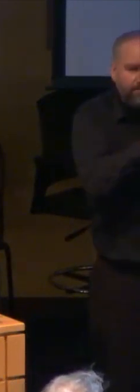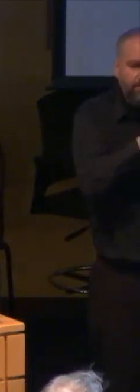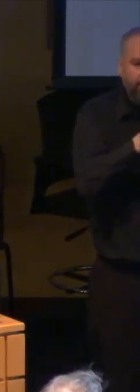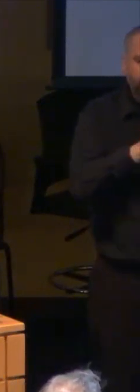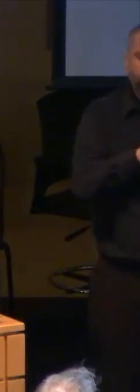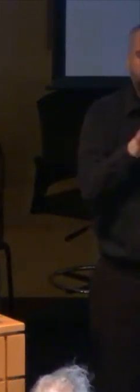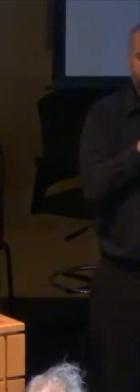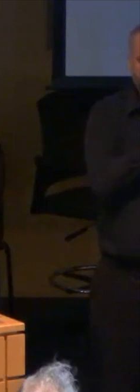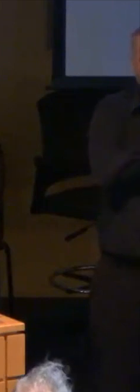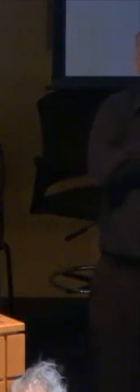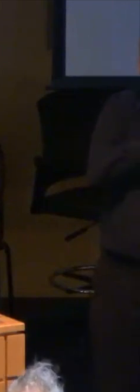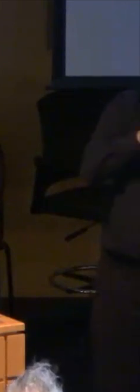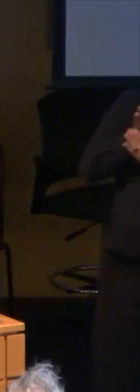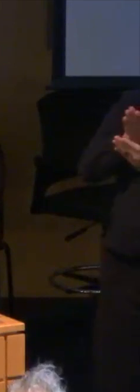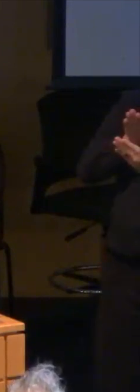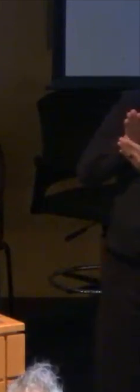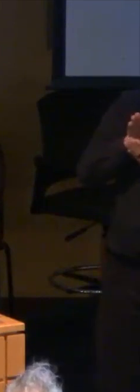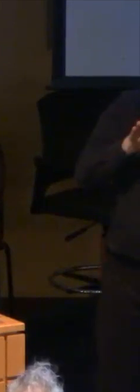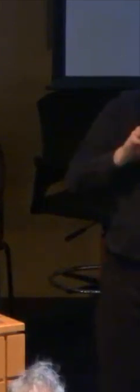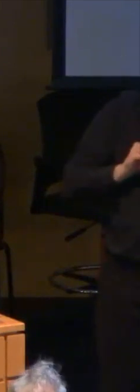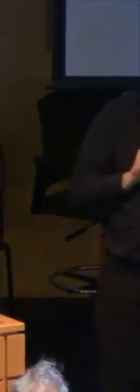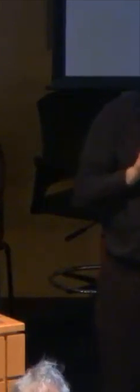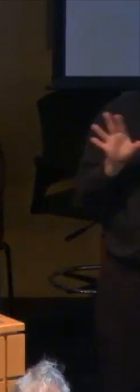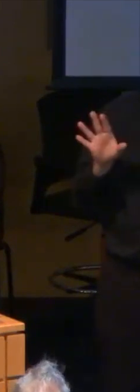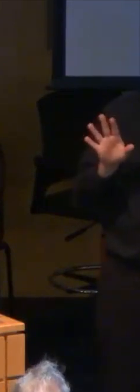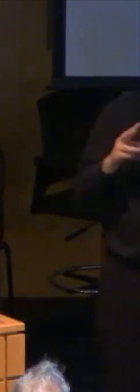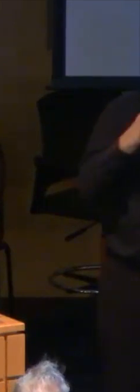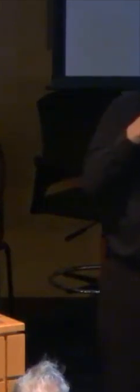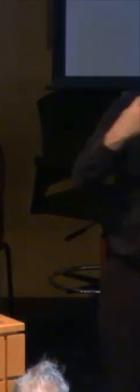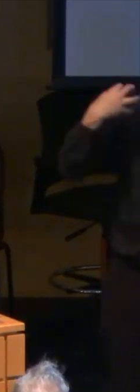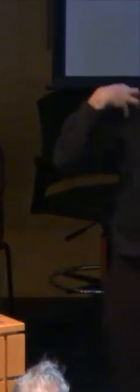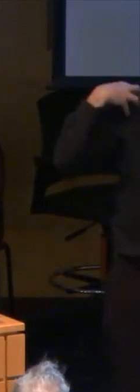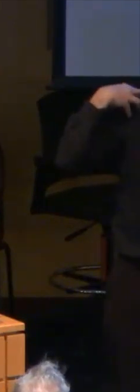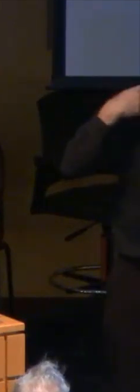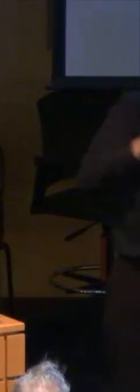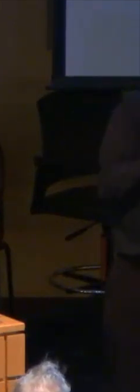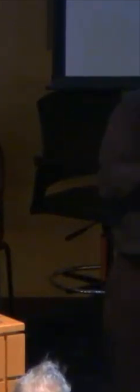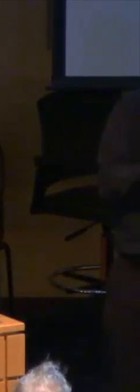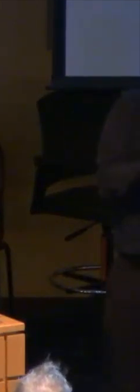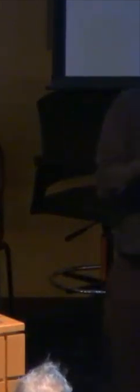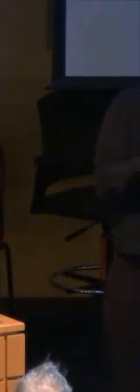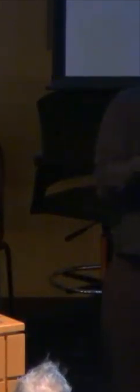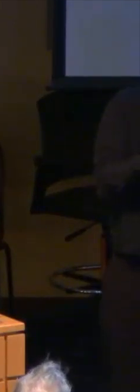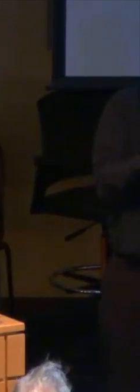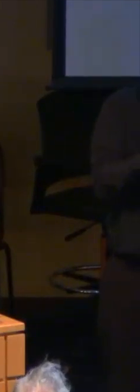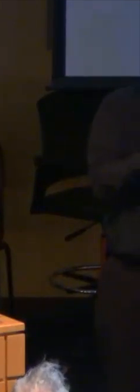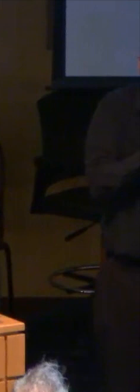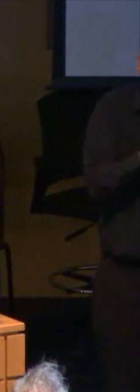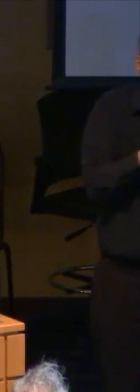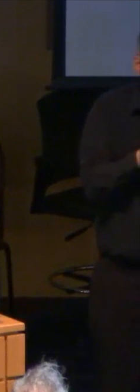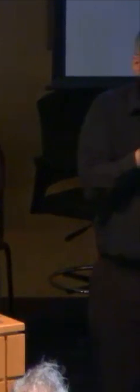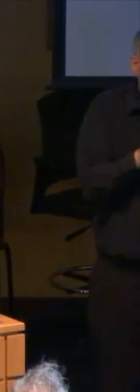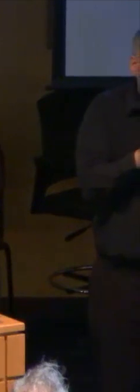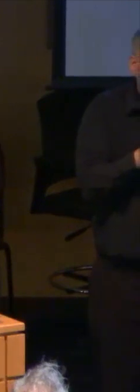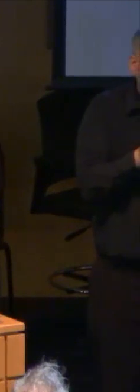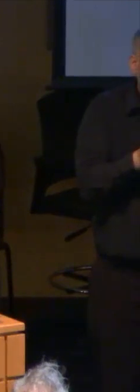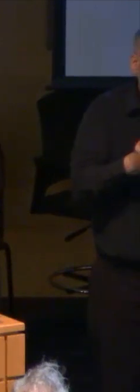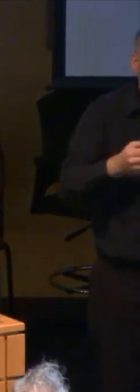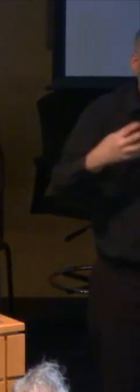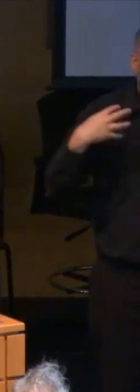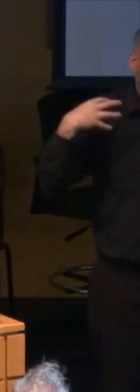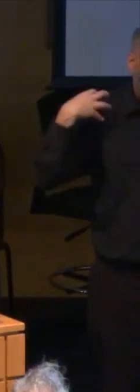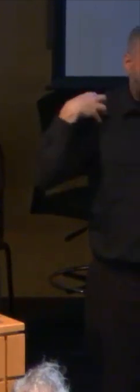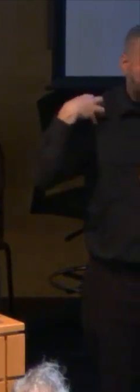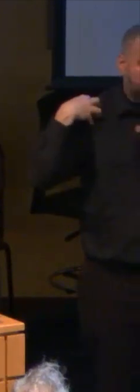Obviously, there's still the captains. You've seen many of them in the videos of the ships. So they provide